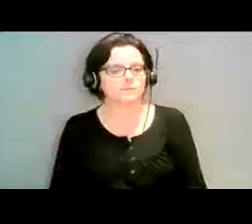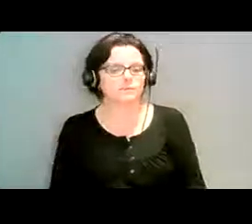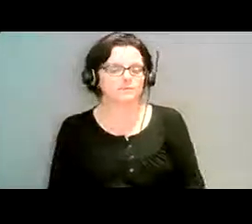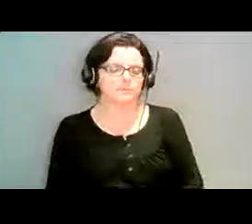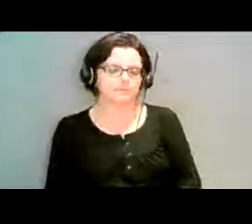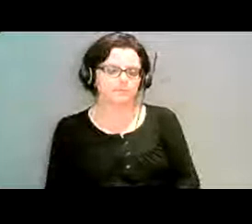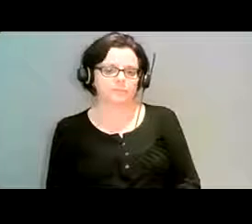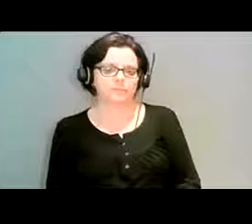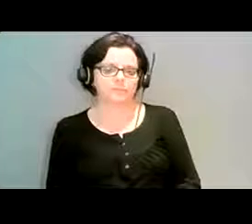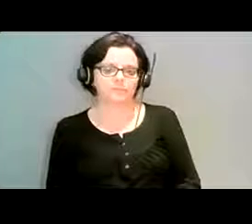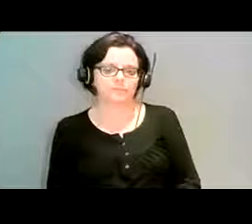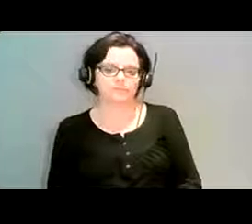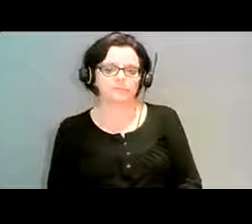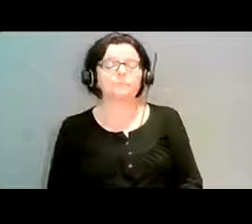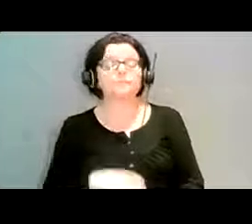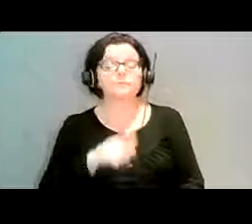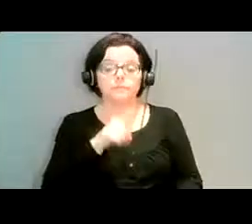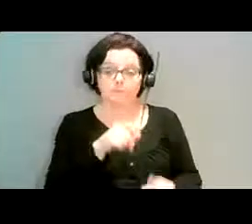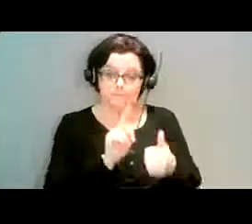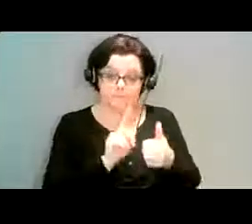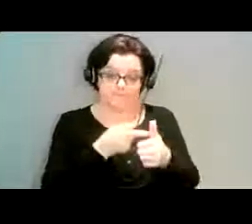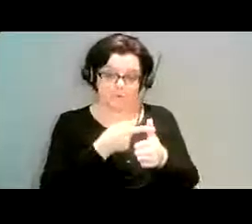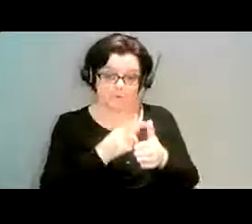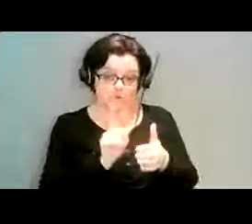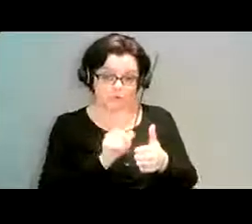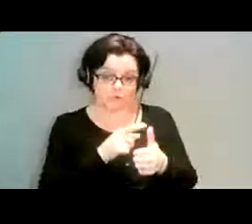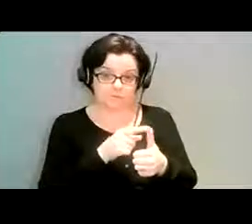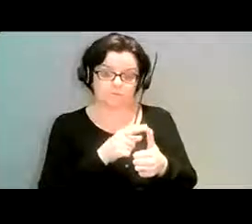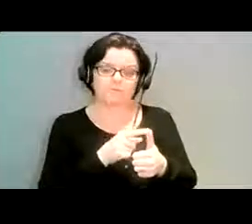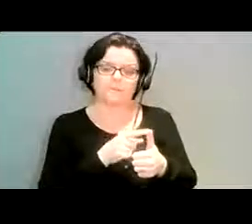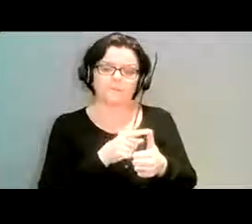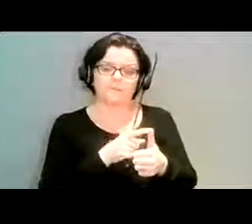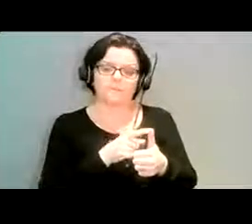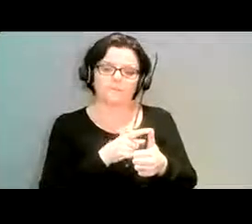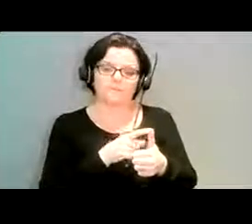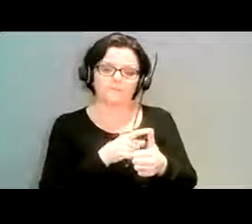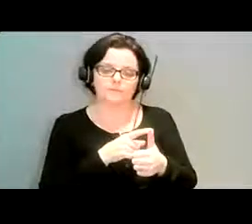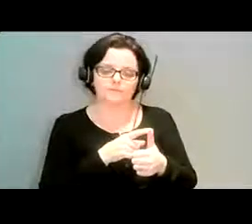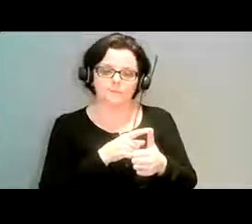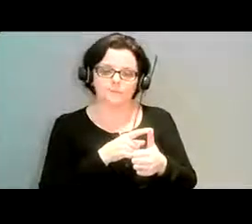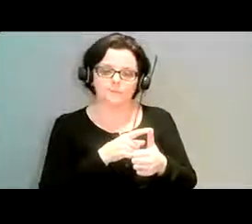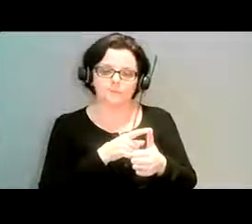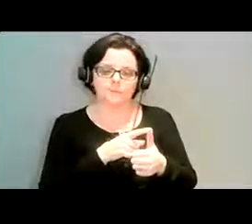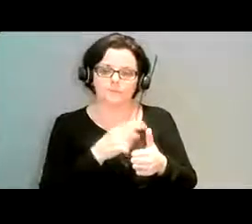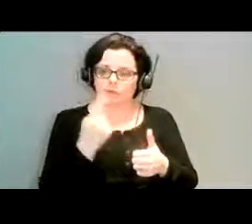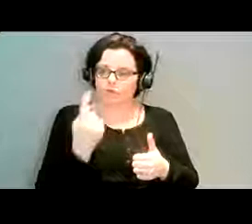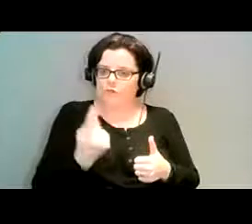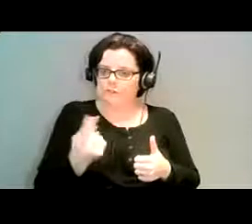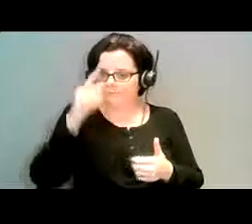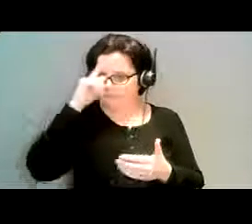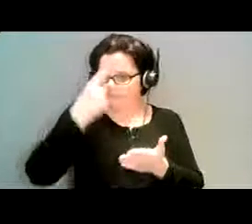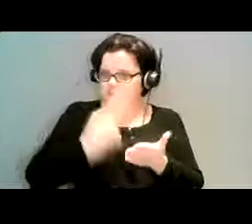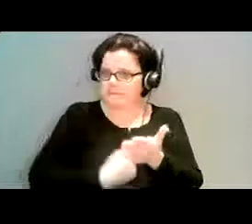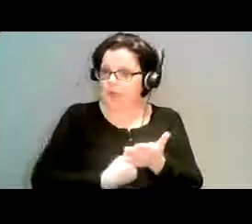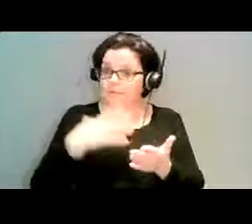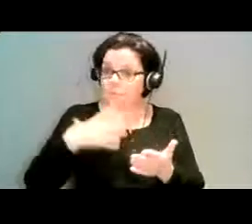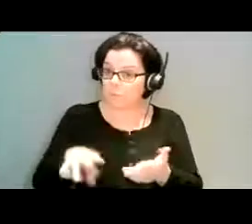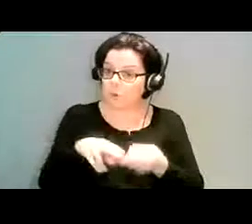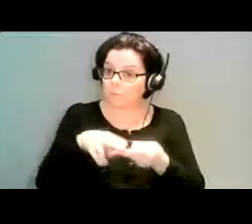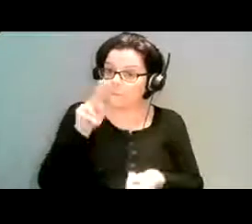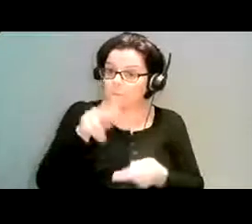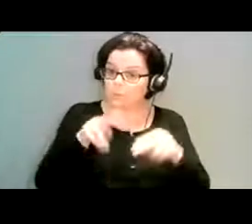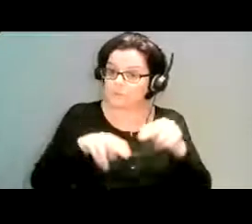Yeah, I think first thing, basically, you decide if you need more support,